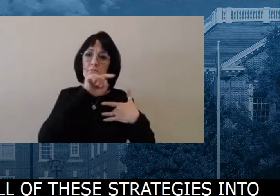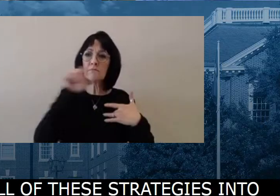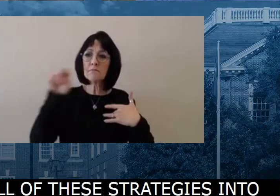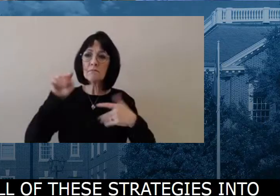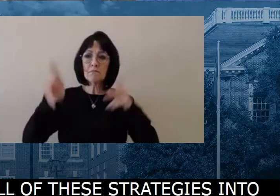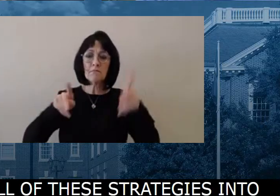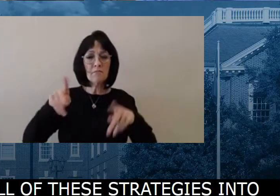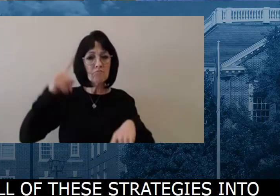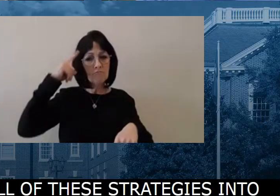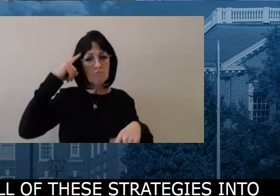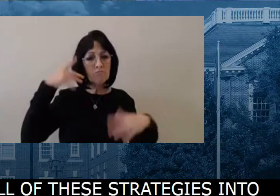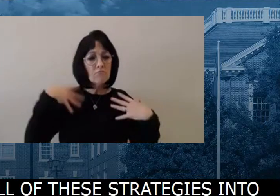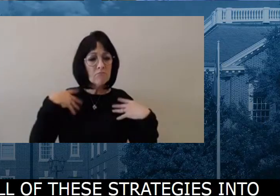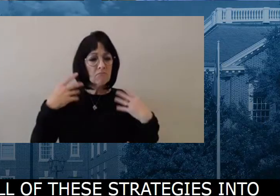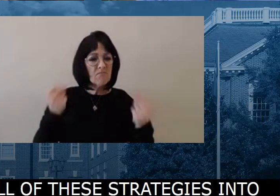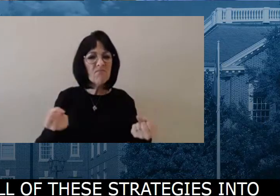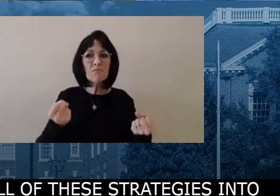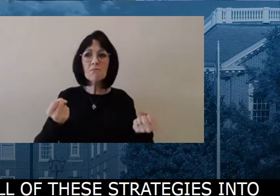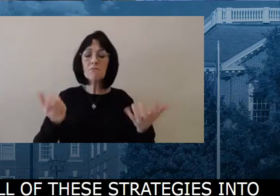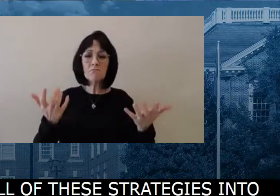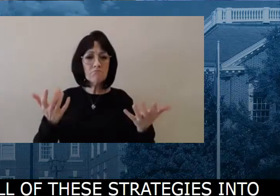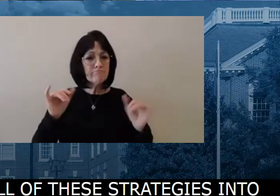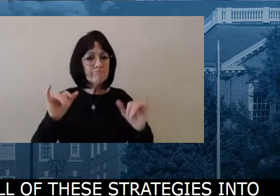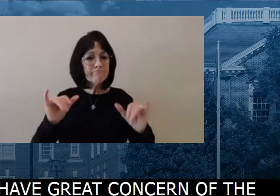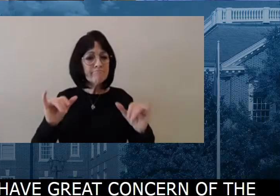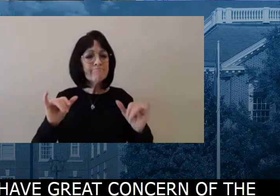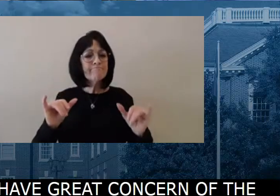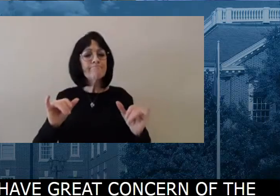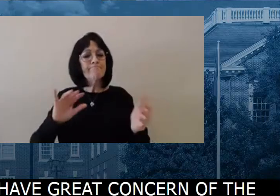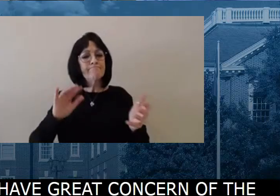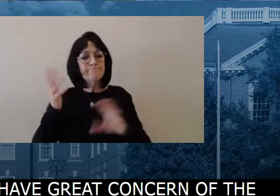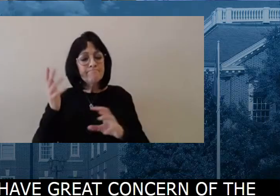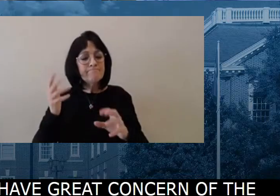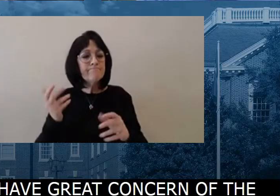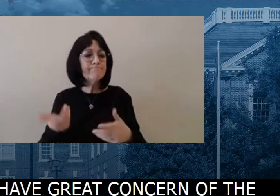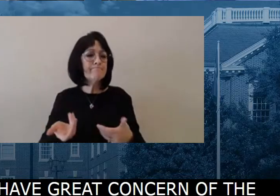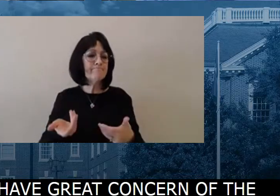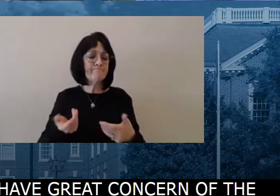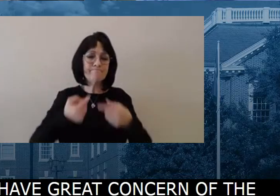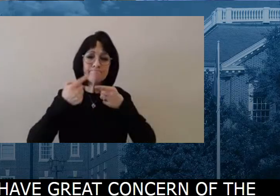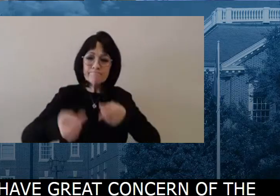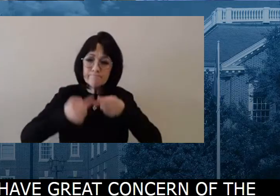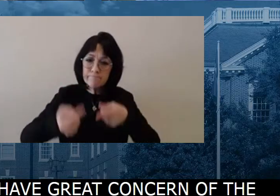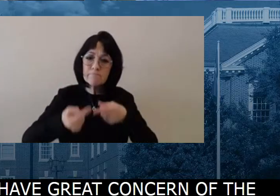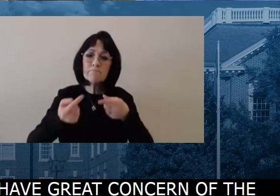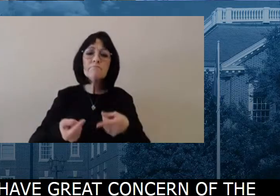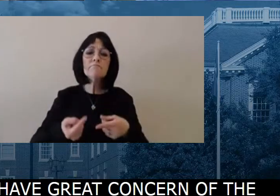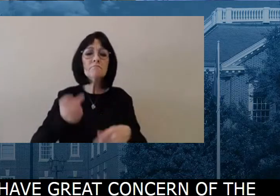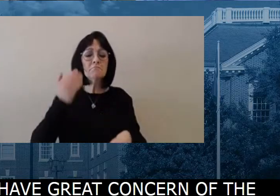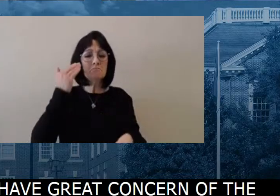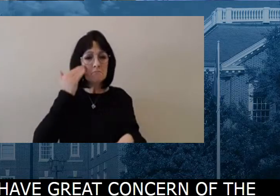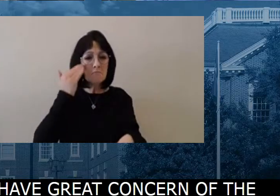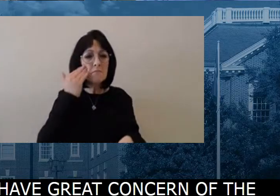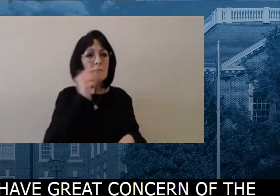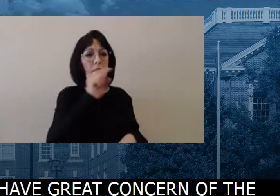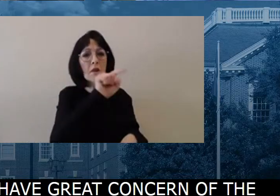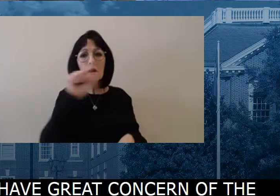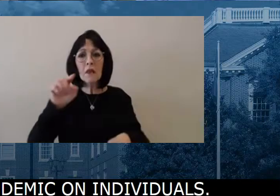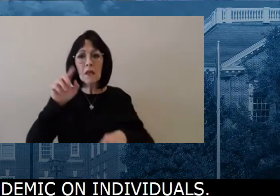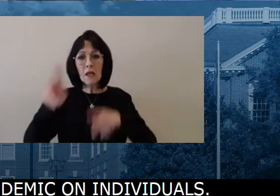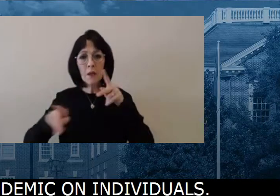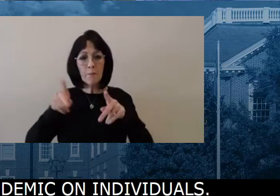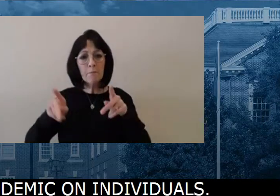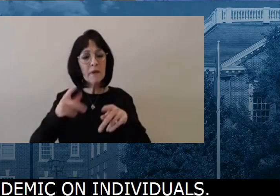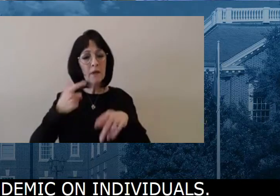on individuals. Access to mental health services, substance use disorder services